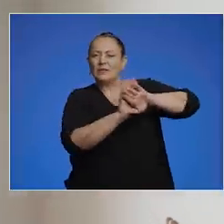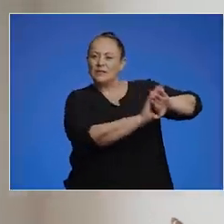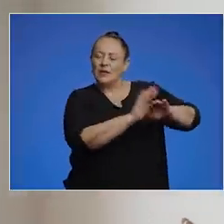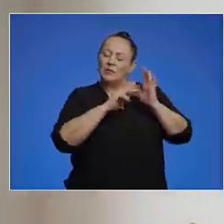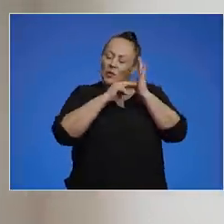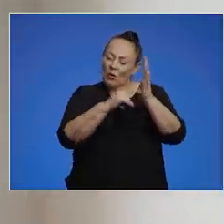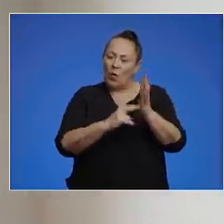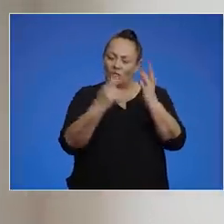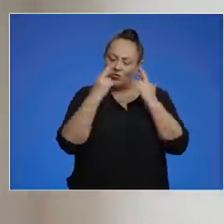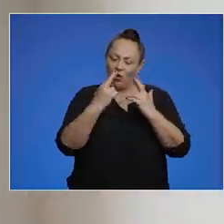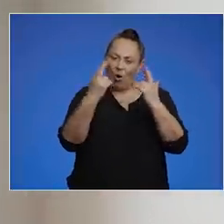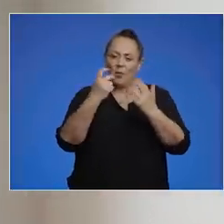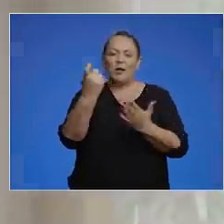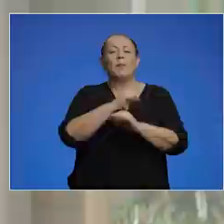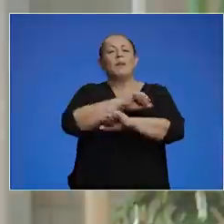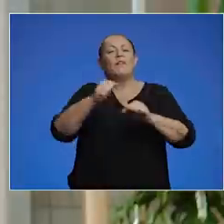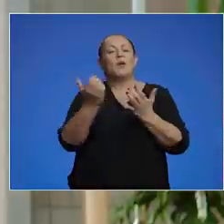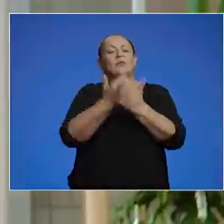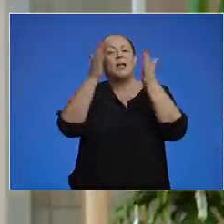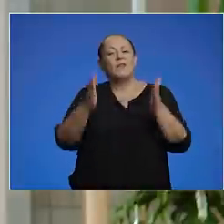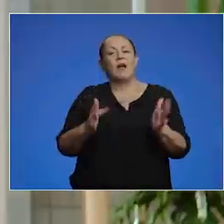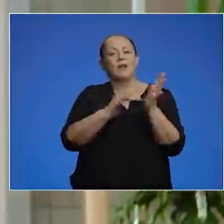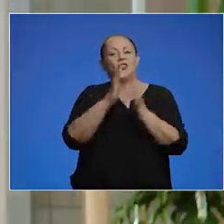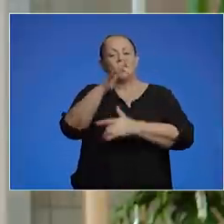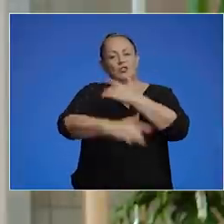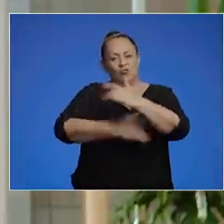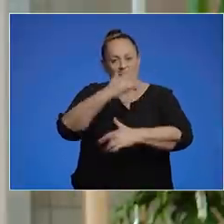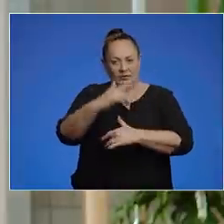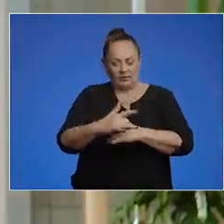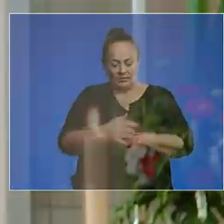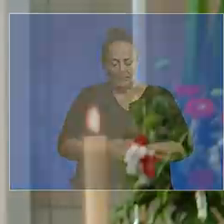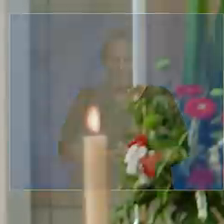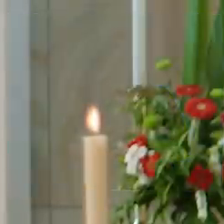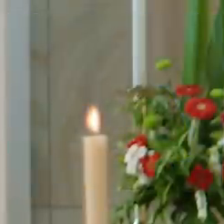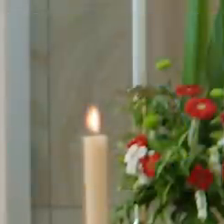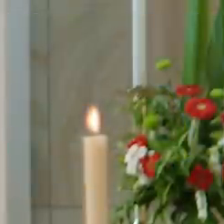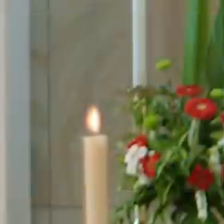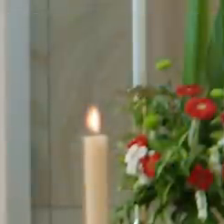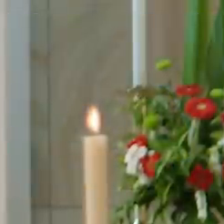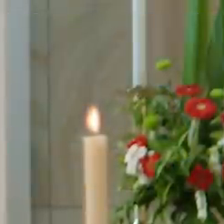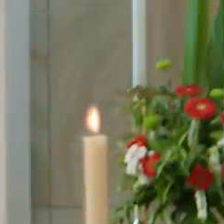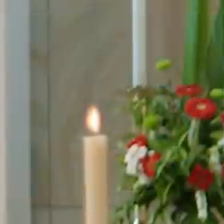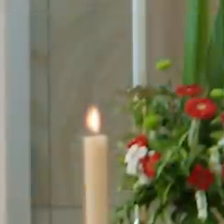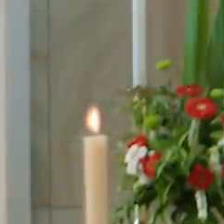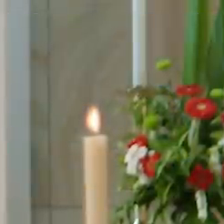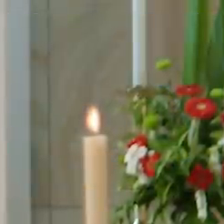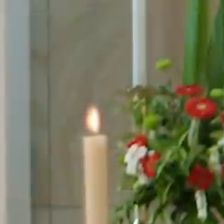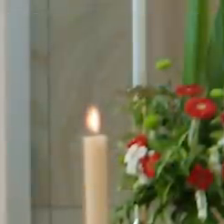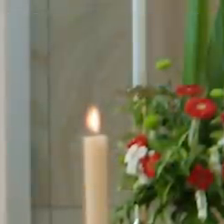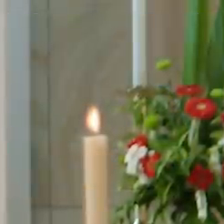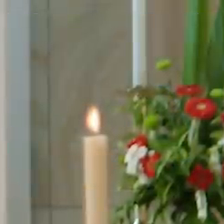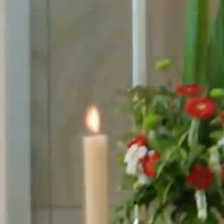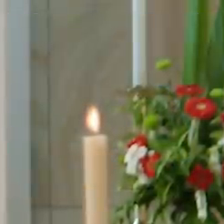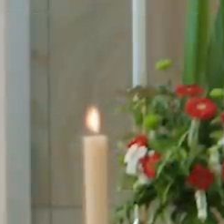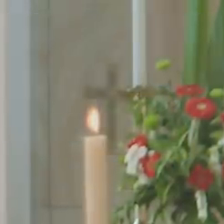distress, as we await the blessed hope and the coming of our Saviour, Jesus Christ. For the kingdom, the power, and the glory are